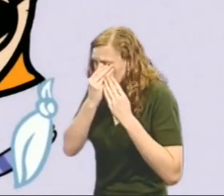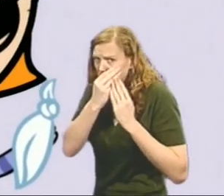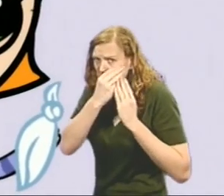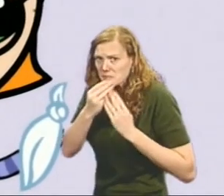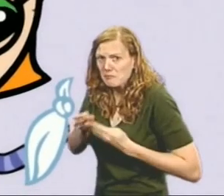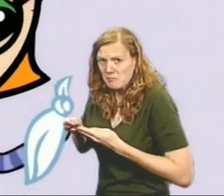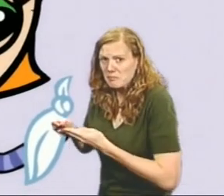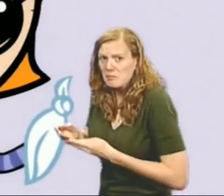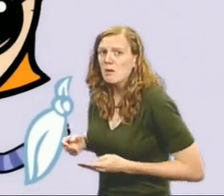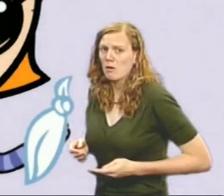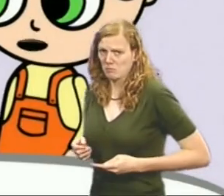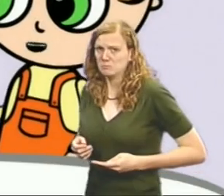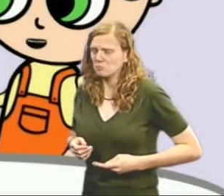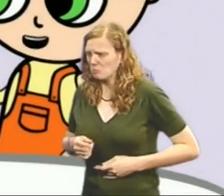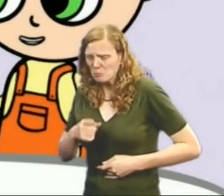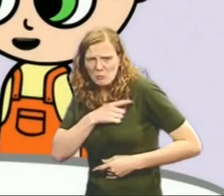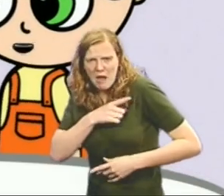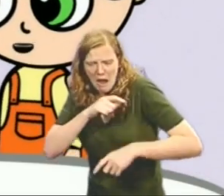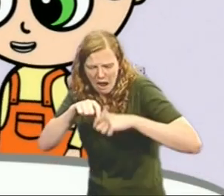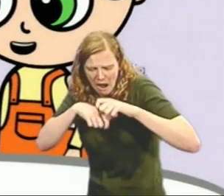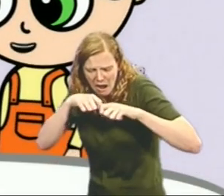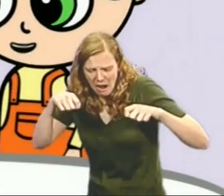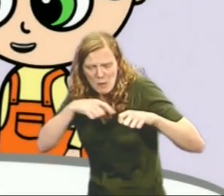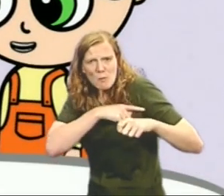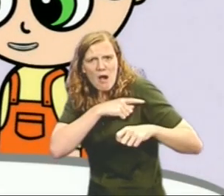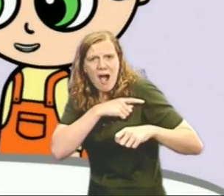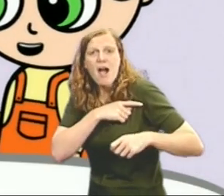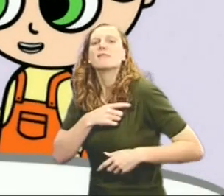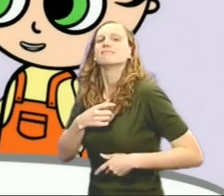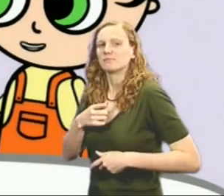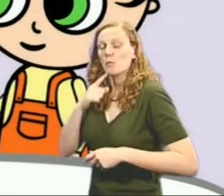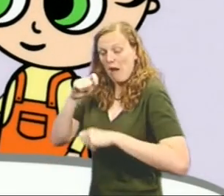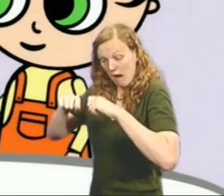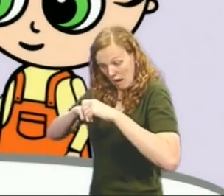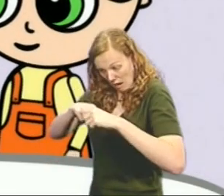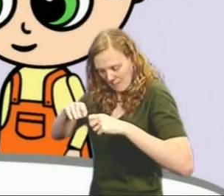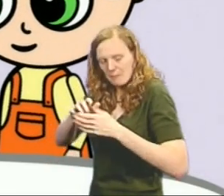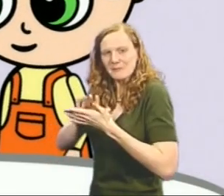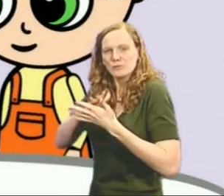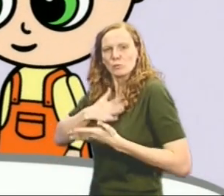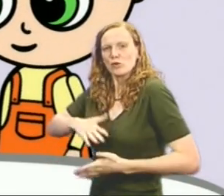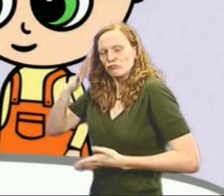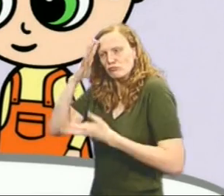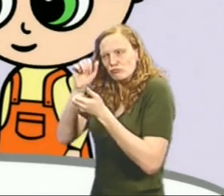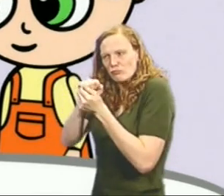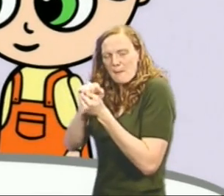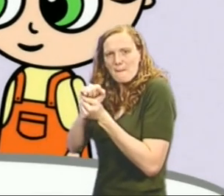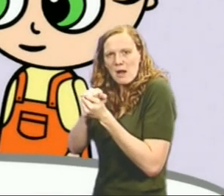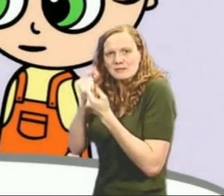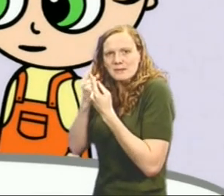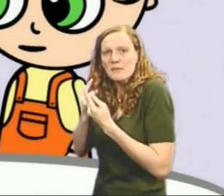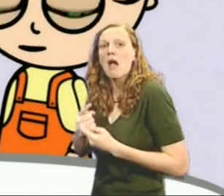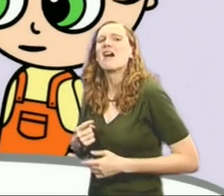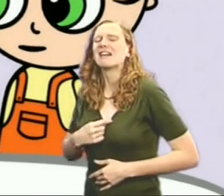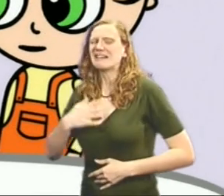Why is there a knot in it? I always tie a knot in my hanky to help me remember things. I need something to help me remember